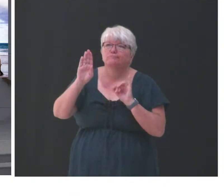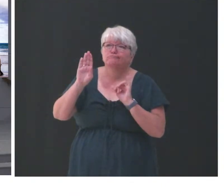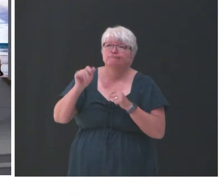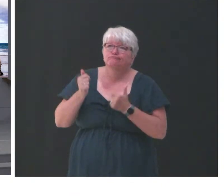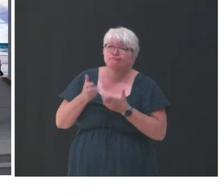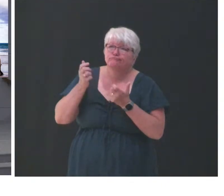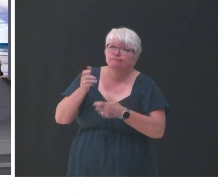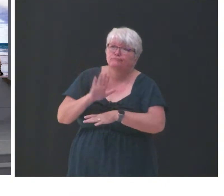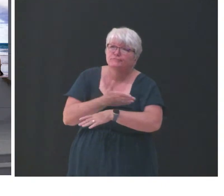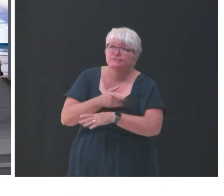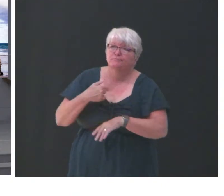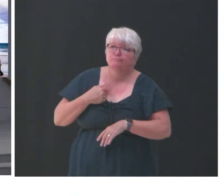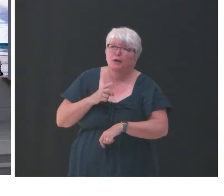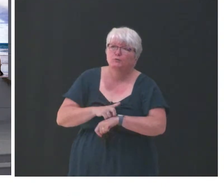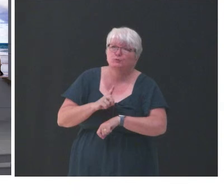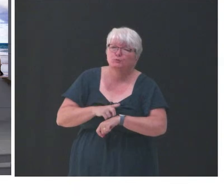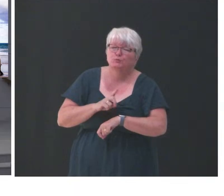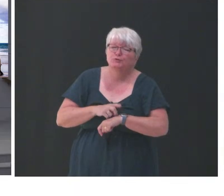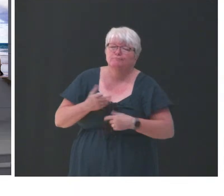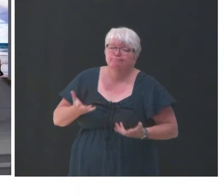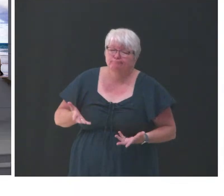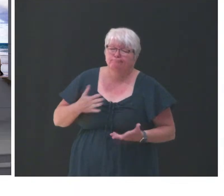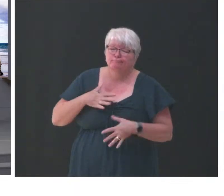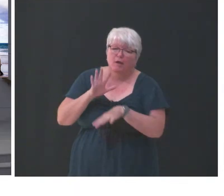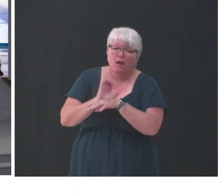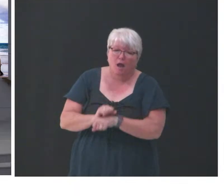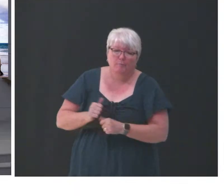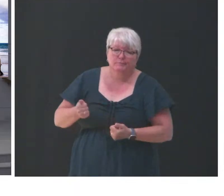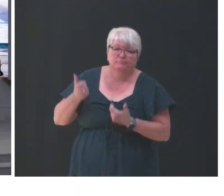songs to out of obligation or out of ritual.